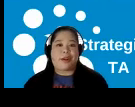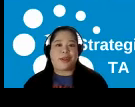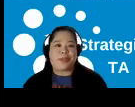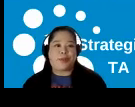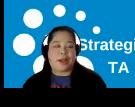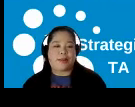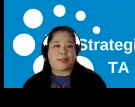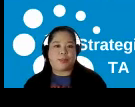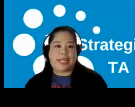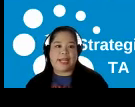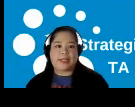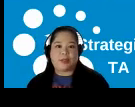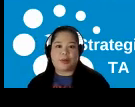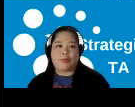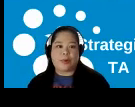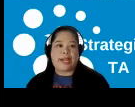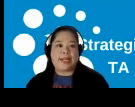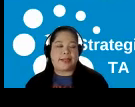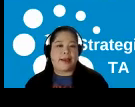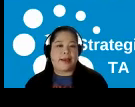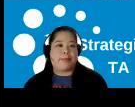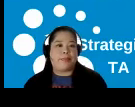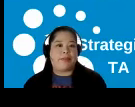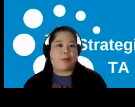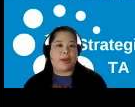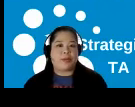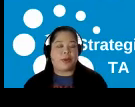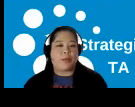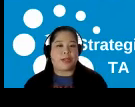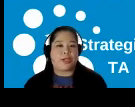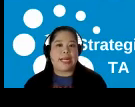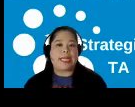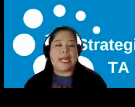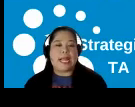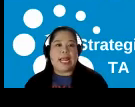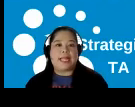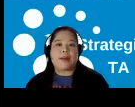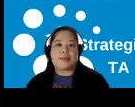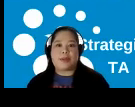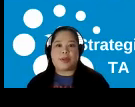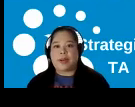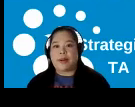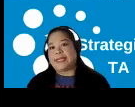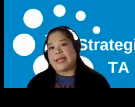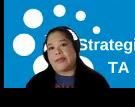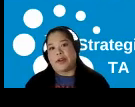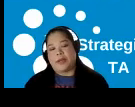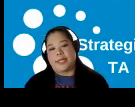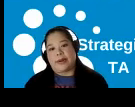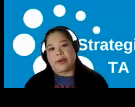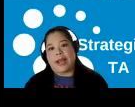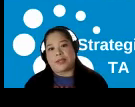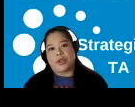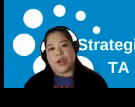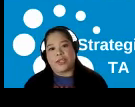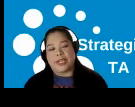our YouTube channel, so please look for it if you wanted to rewatch it. And then also you can always sign up for our